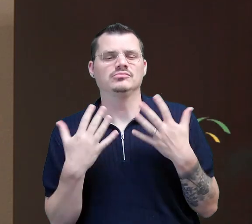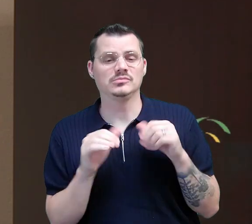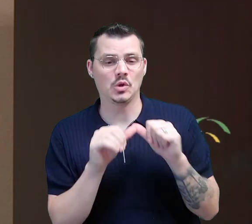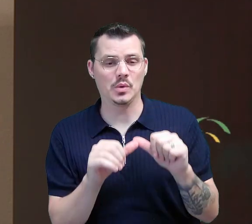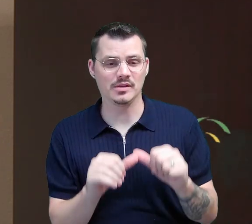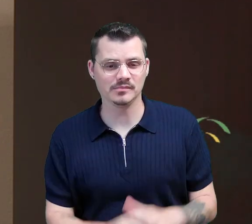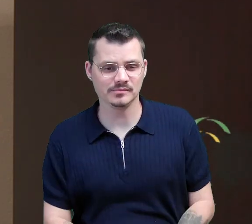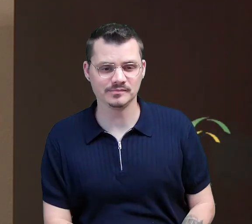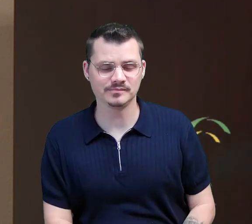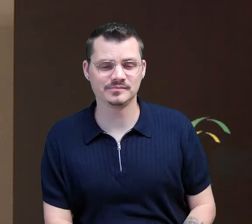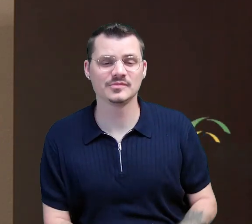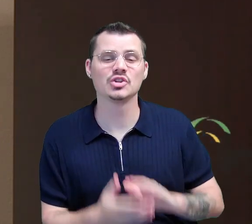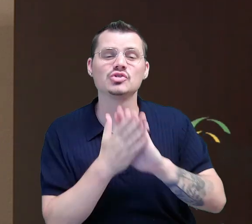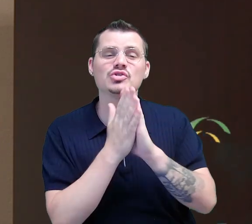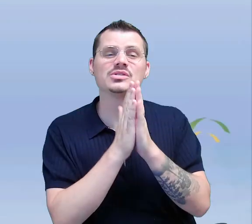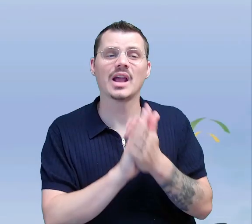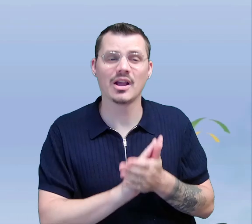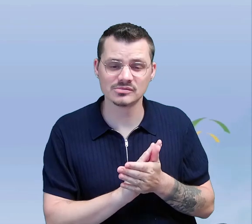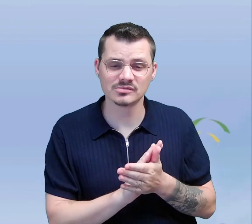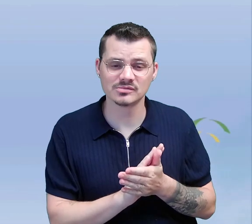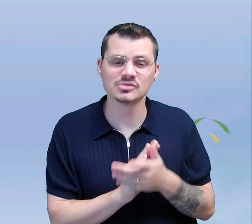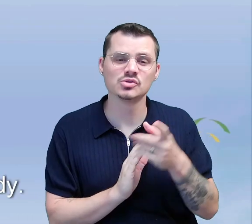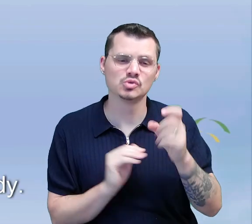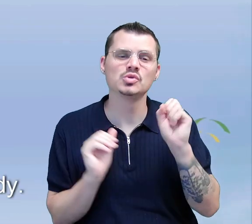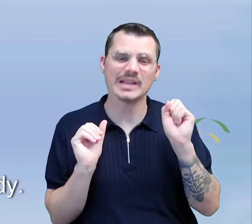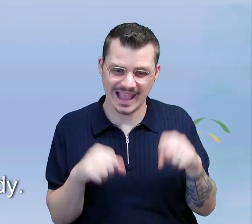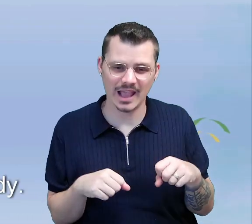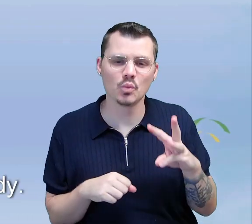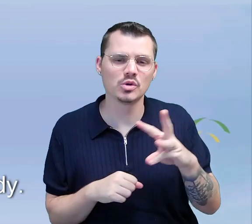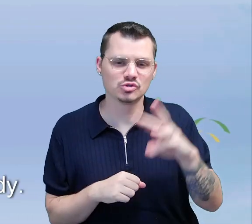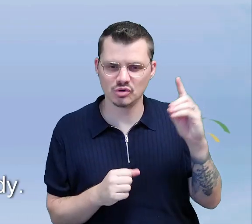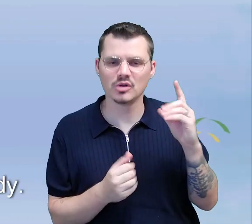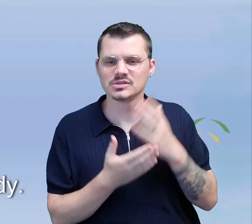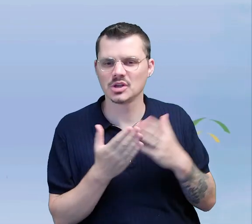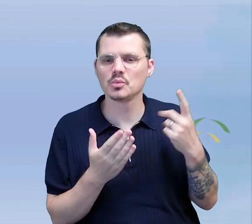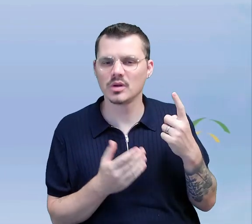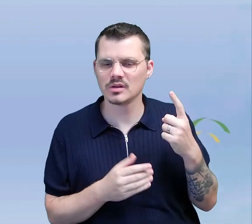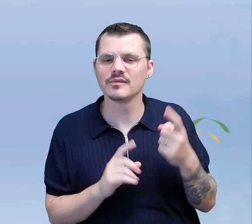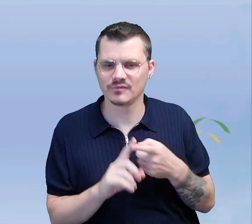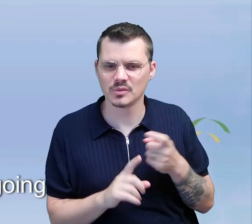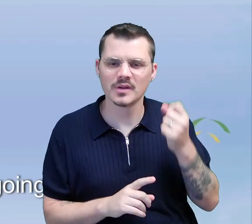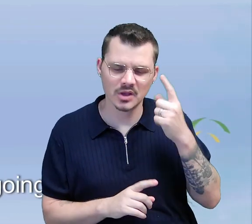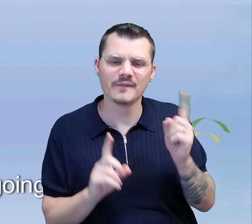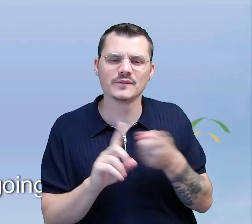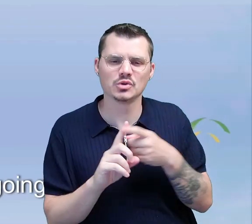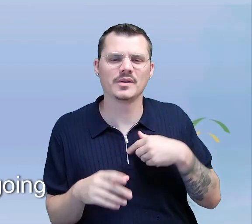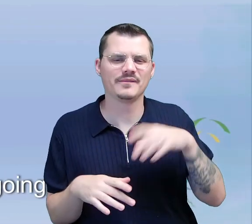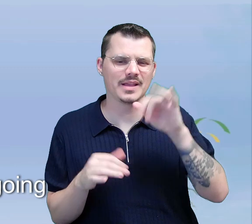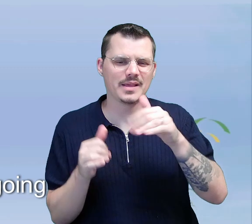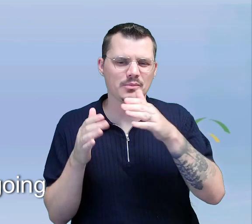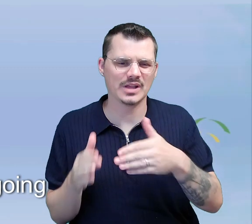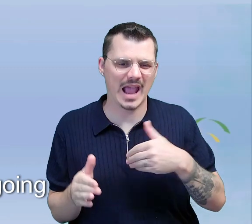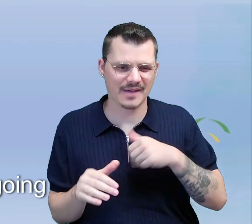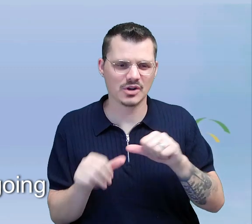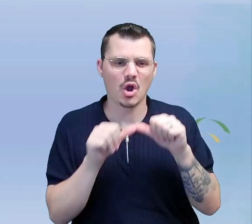going. Turns out it can be, you can withdraw somebody. First, we find out if the